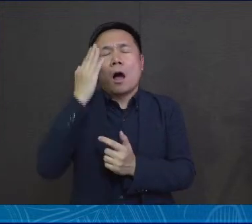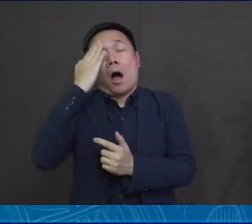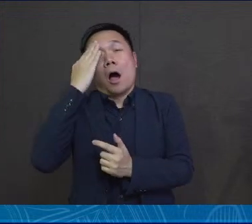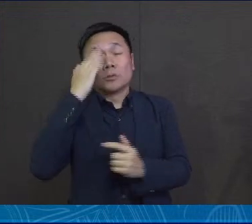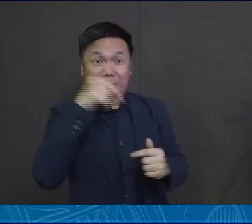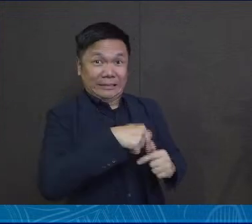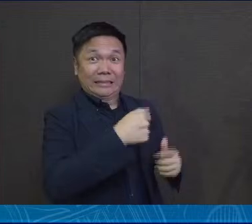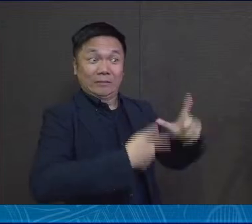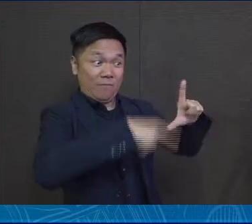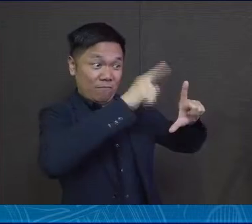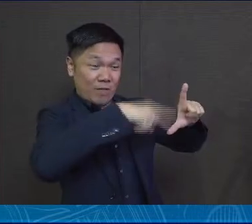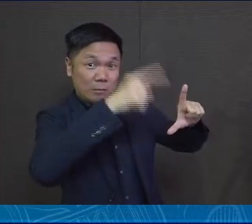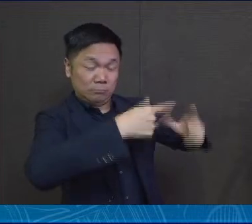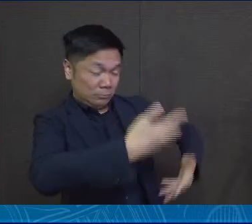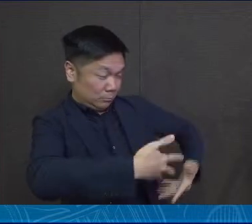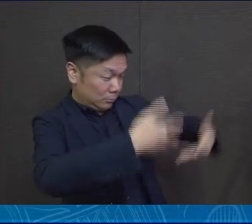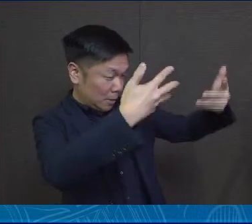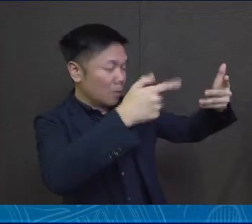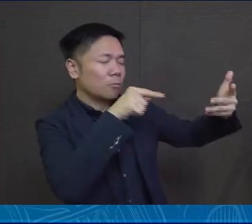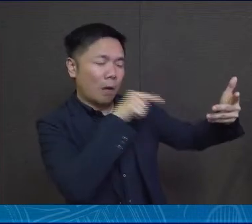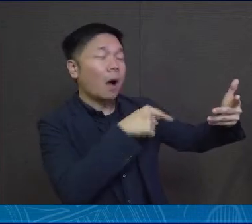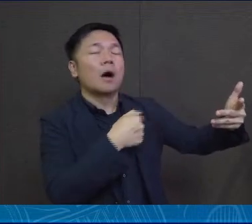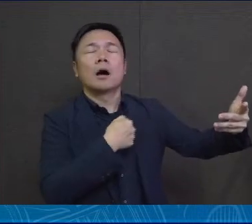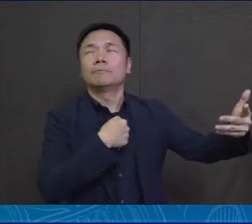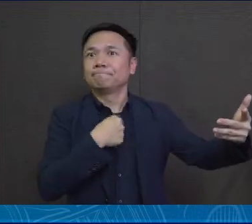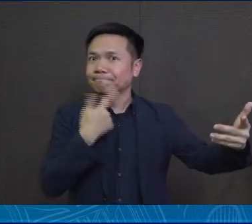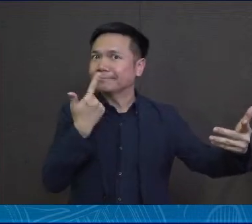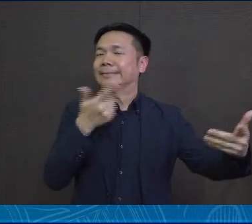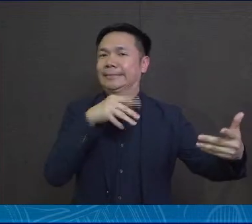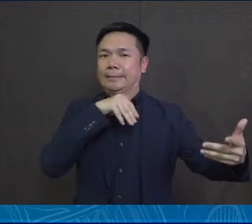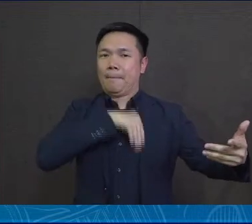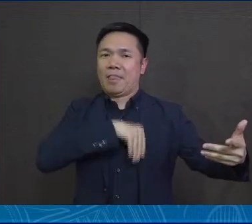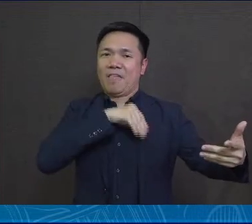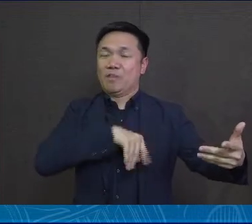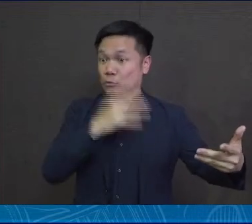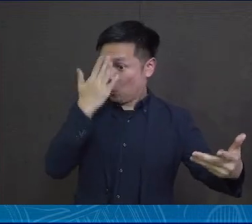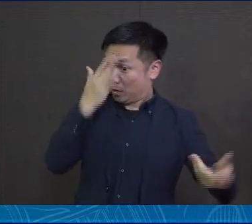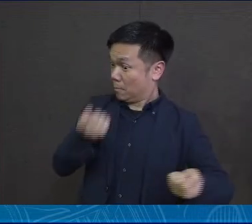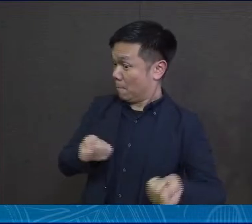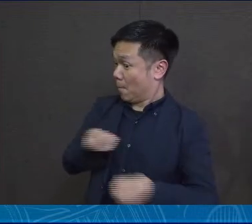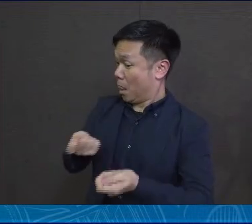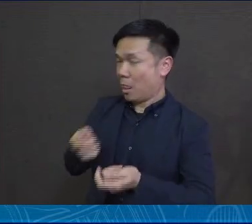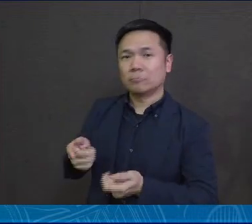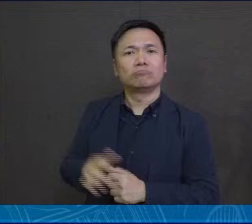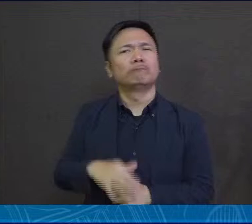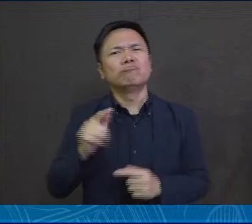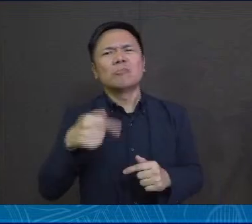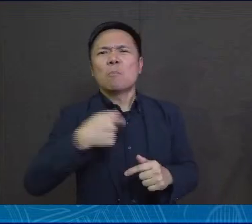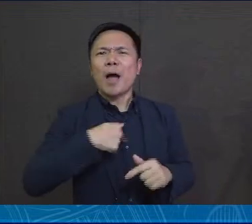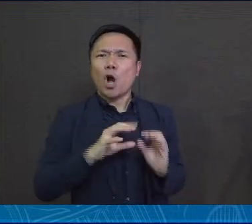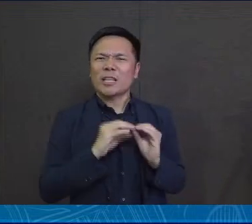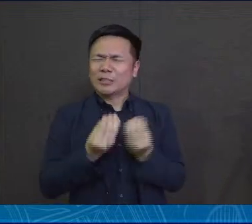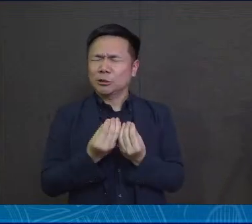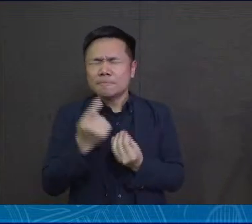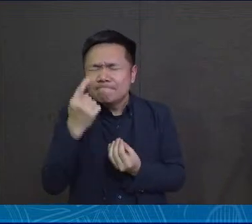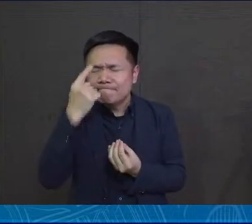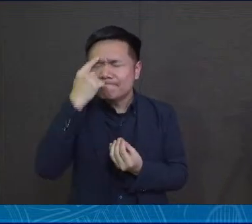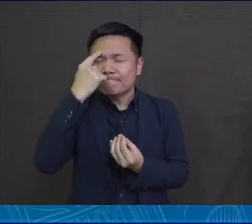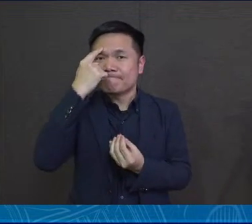really important for us. Equally, we were then able to build capability in NEMA, where we were able to